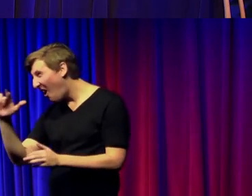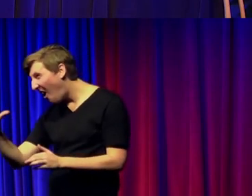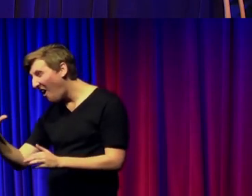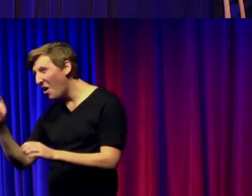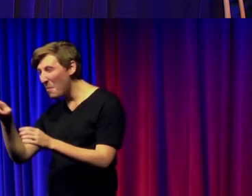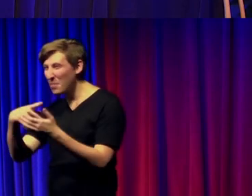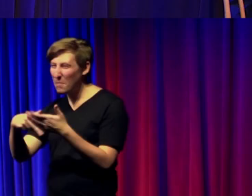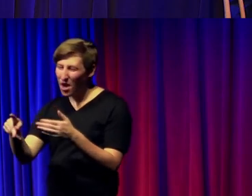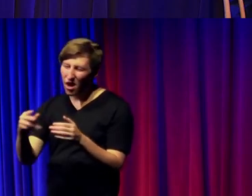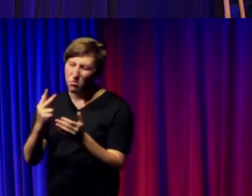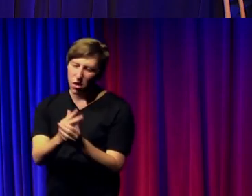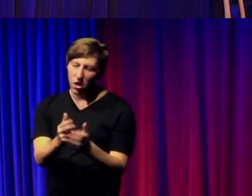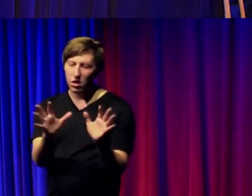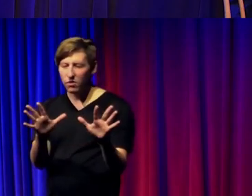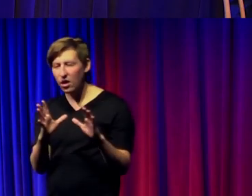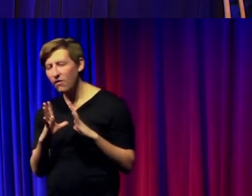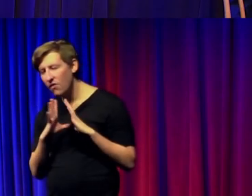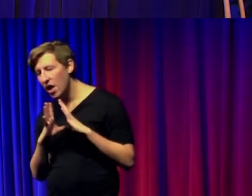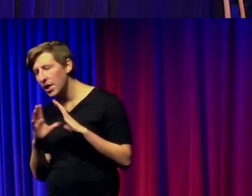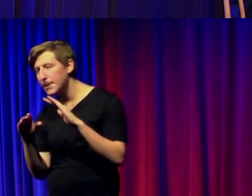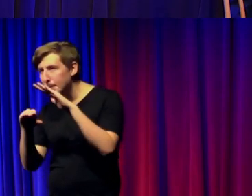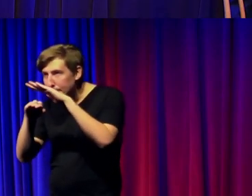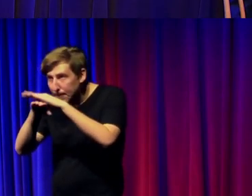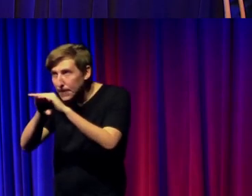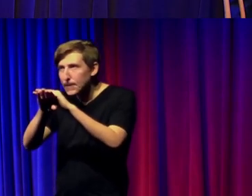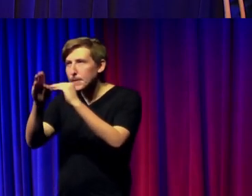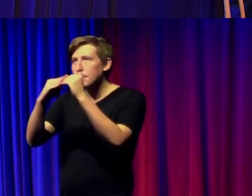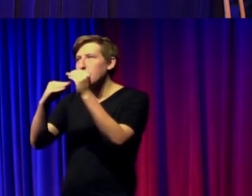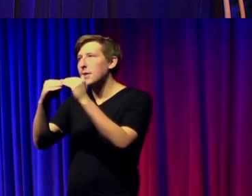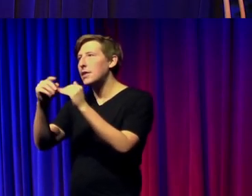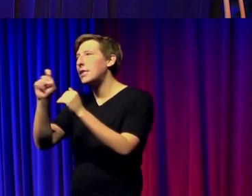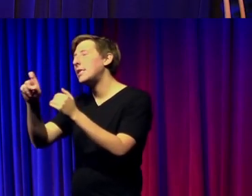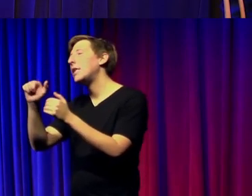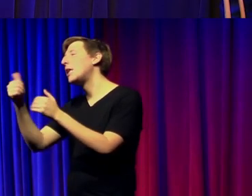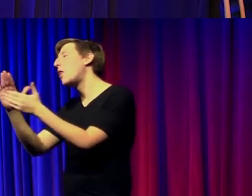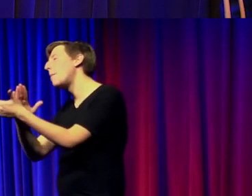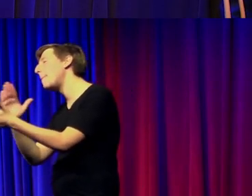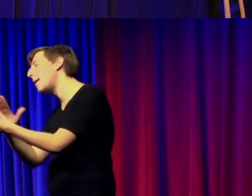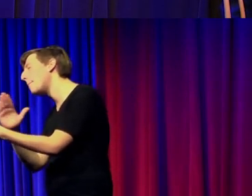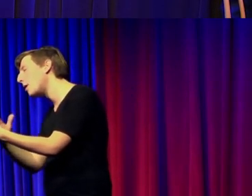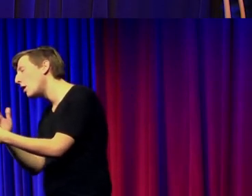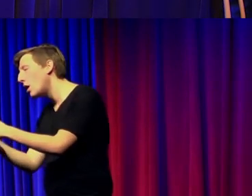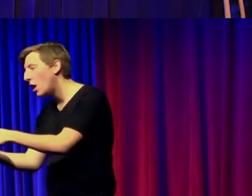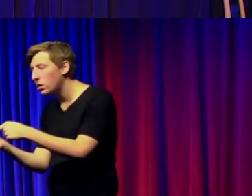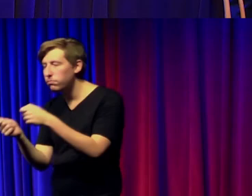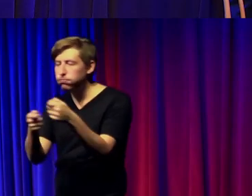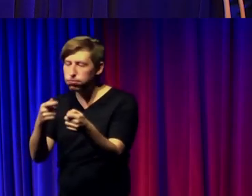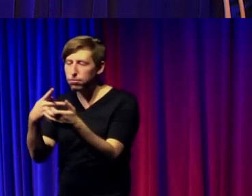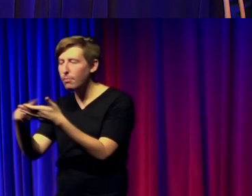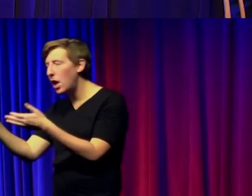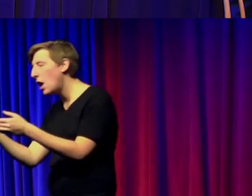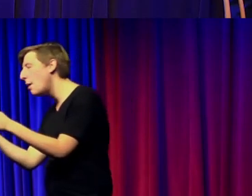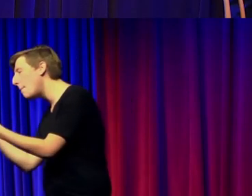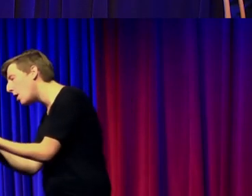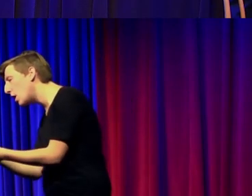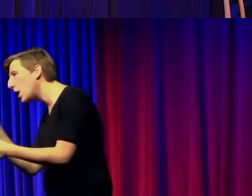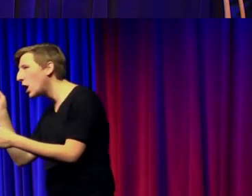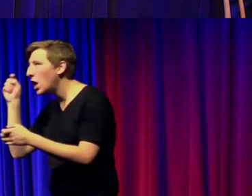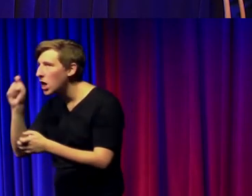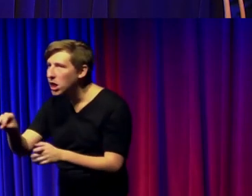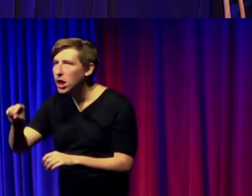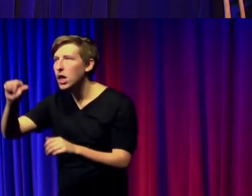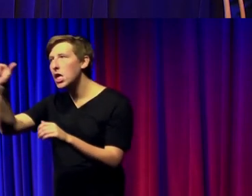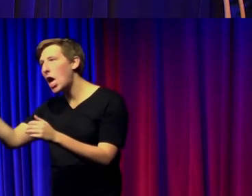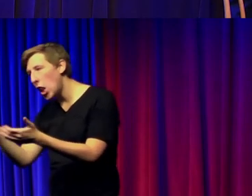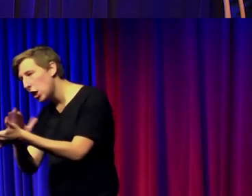did. I'm poor, I pay this money. I go all the way up to the building and they're like, you need another paper. I go away. I go all the way back to the building, pay for parking. They're like, you need this other paper. I'm like, you could have told me